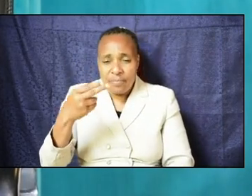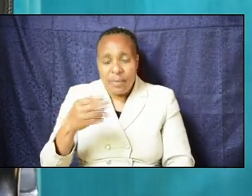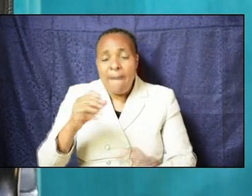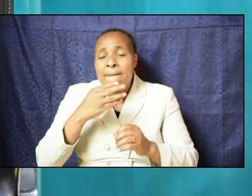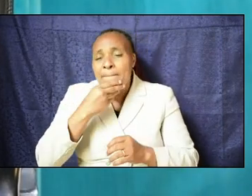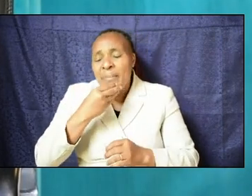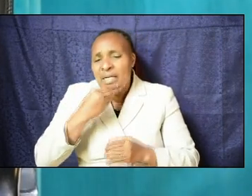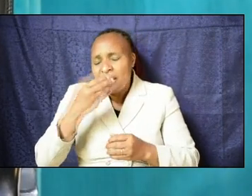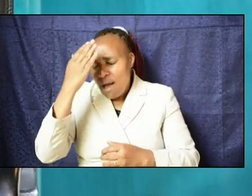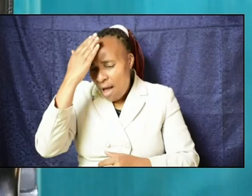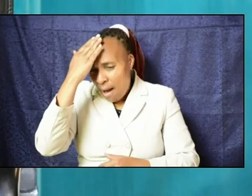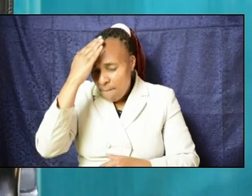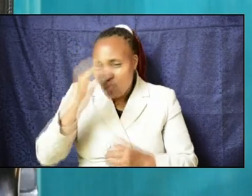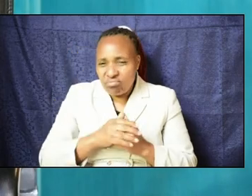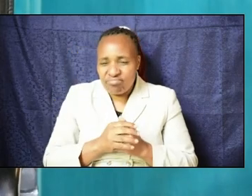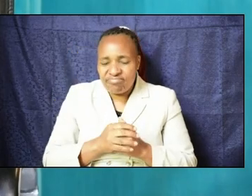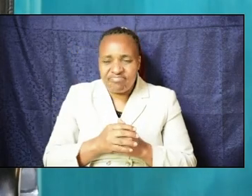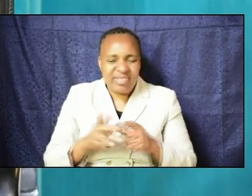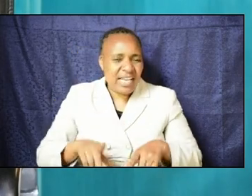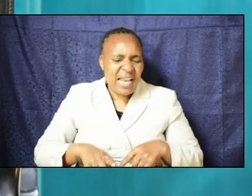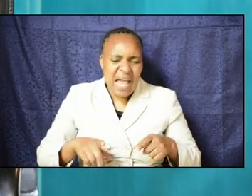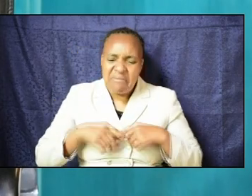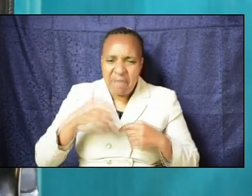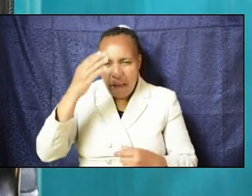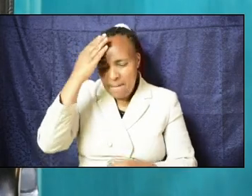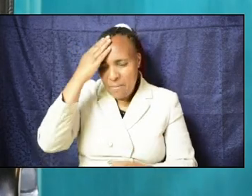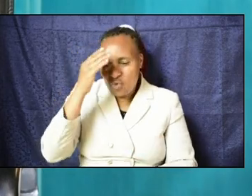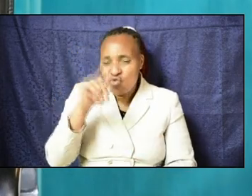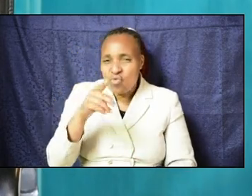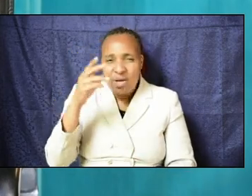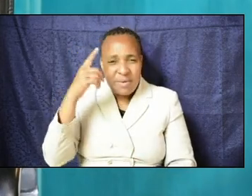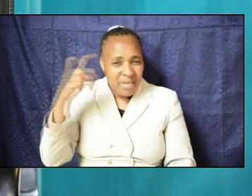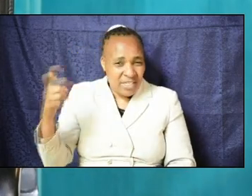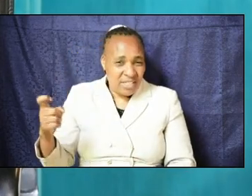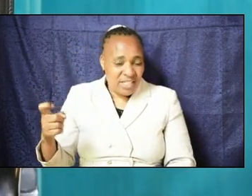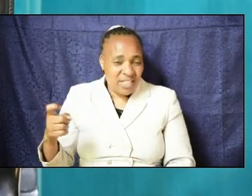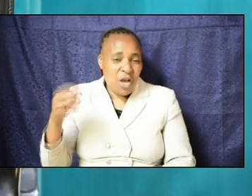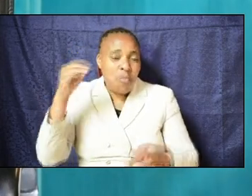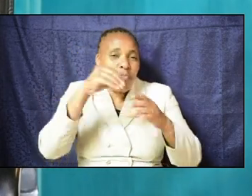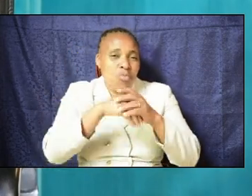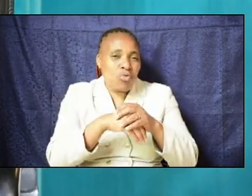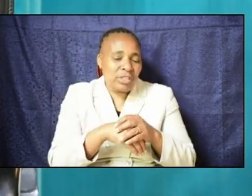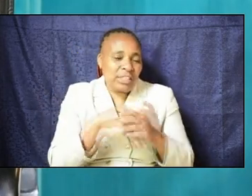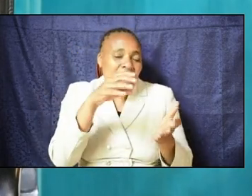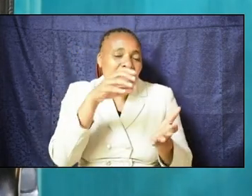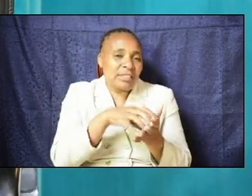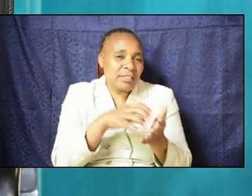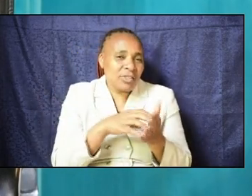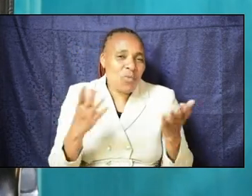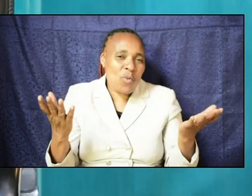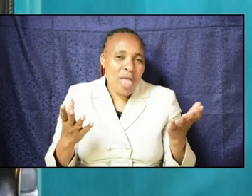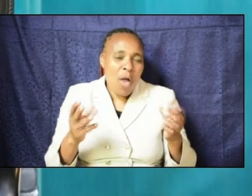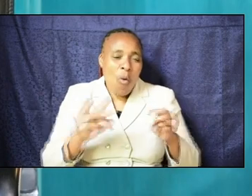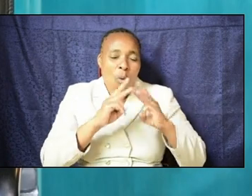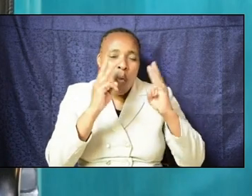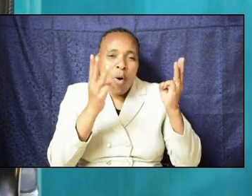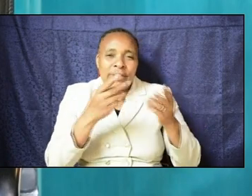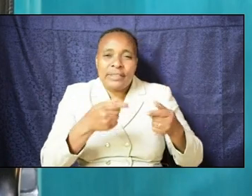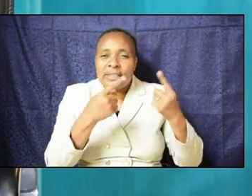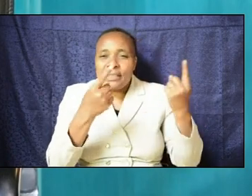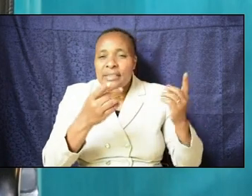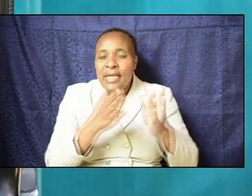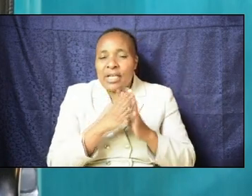humble. He lived a humble life. You can imagine being put in a state of worldly success and